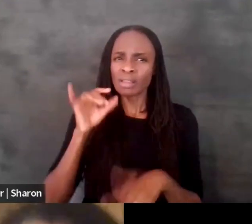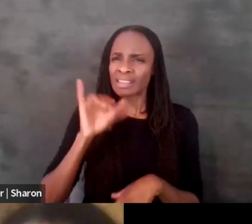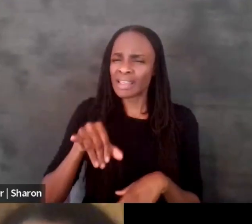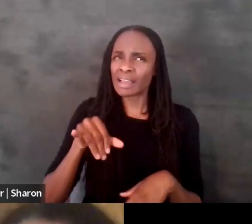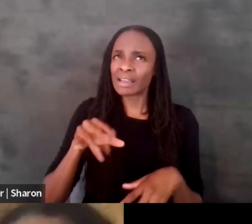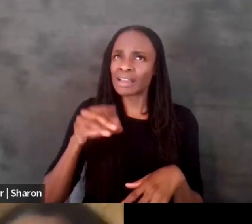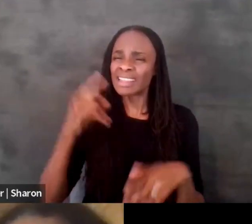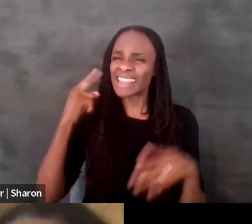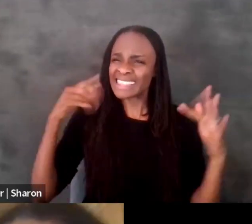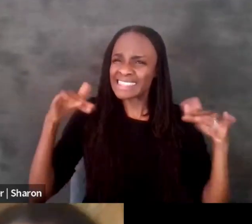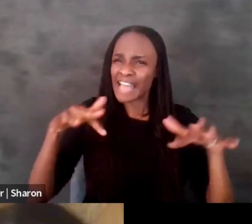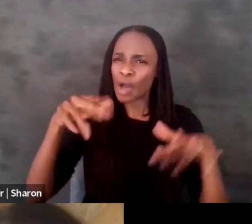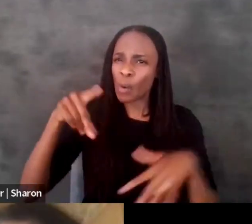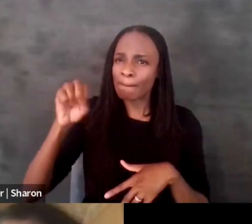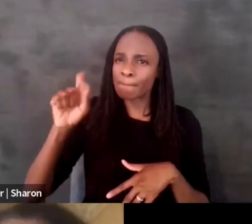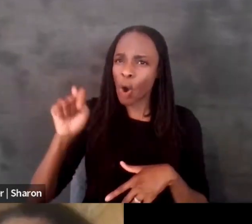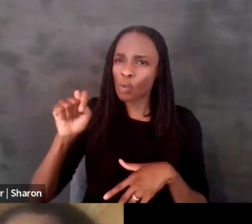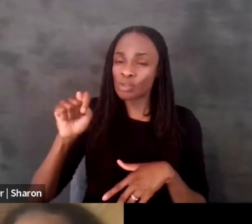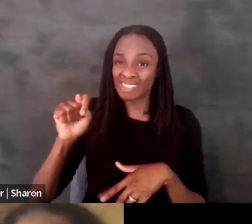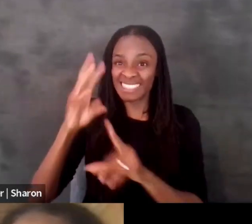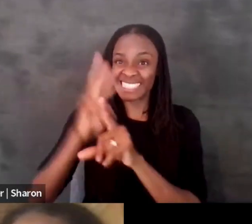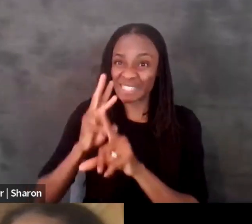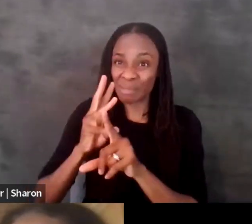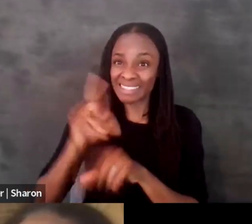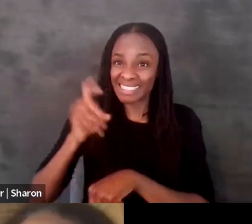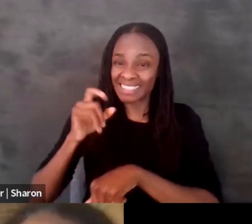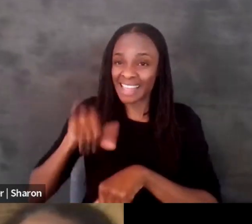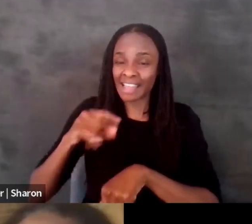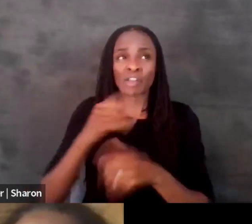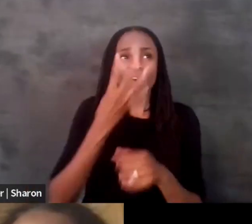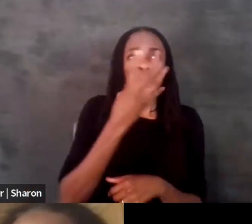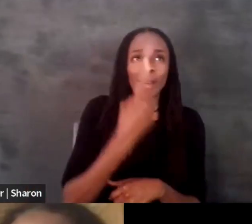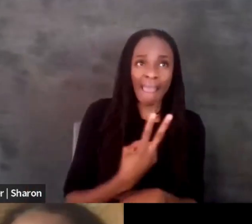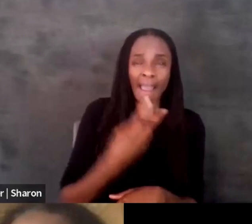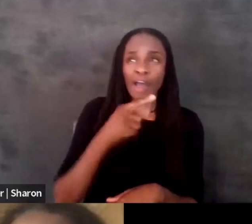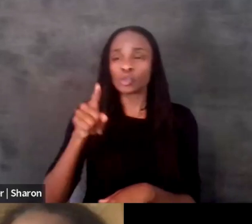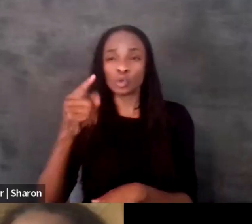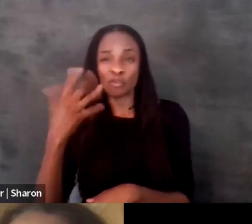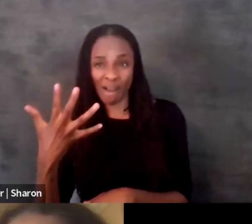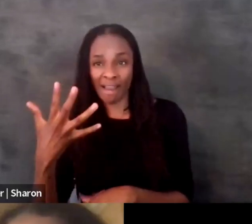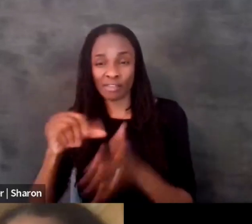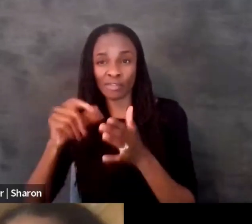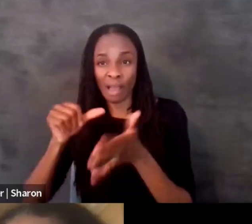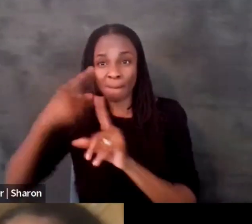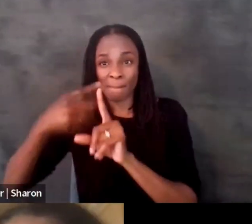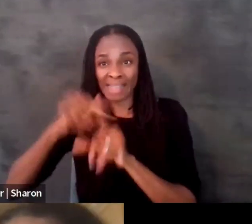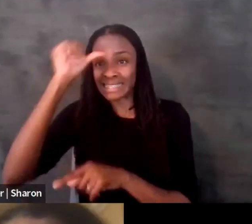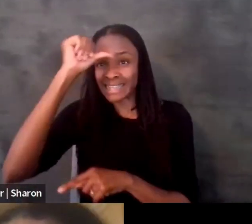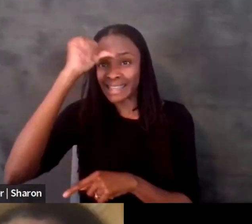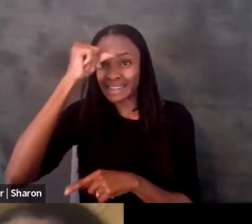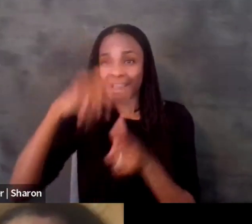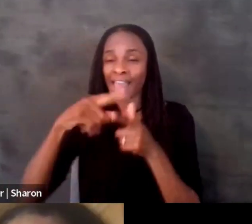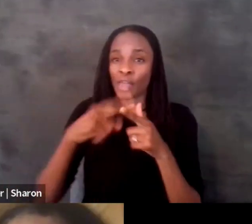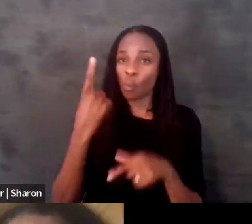took 6 months. So we were doing Wow. around 4.5, 5 months in India, and then a 1 month